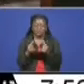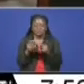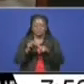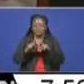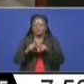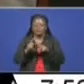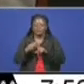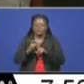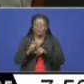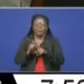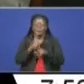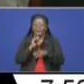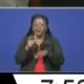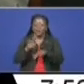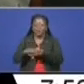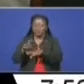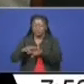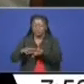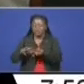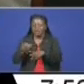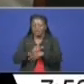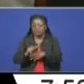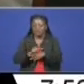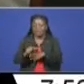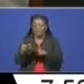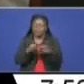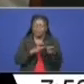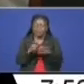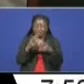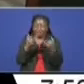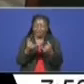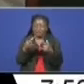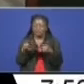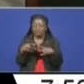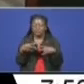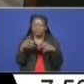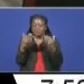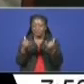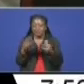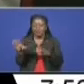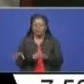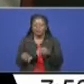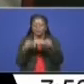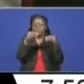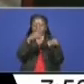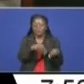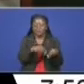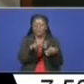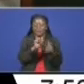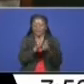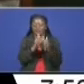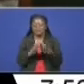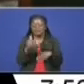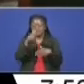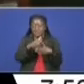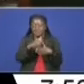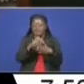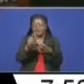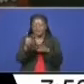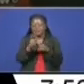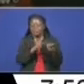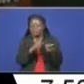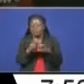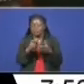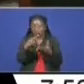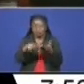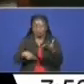from being on the track and training and competing now, and you having to actually put athletes in the competition and register them and be able